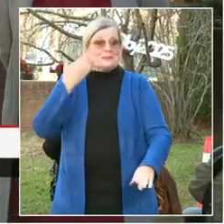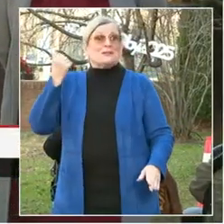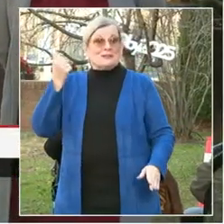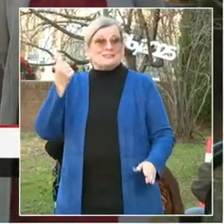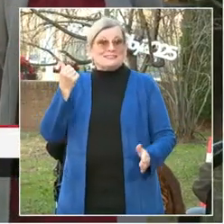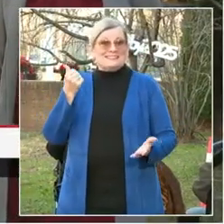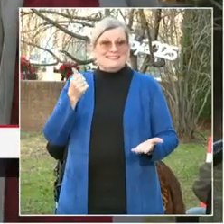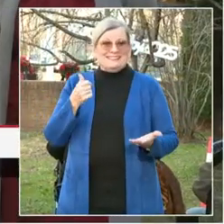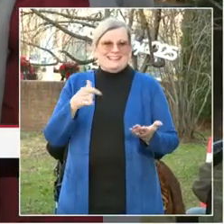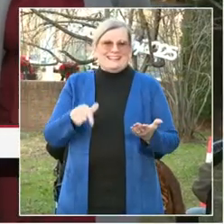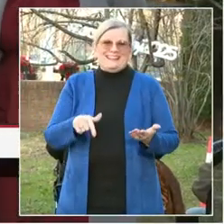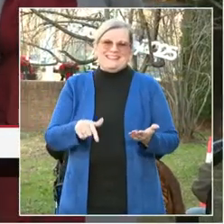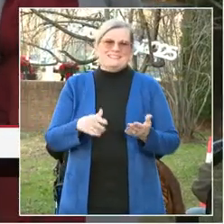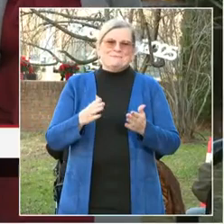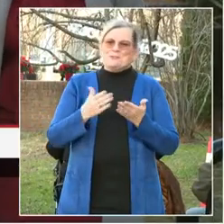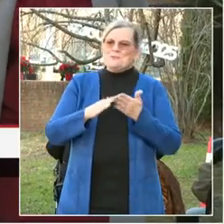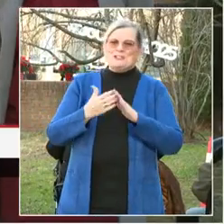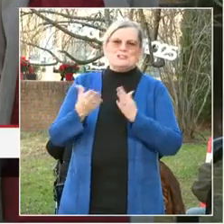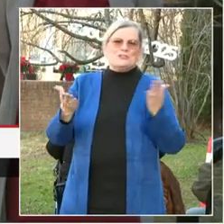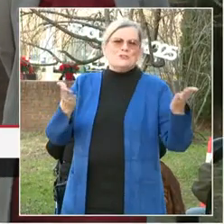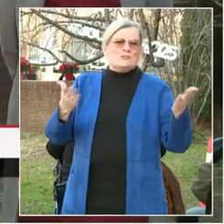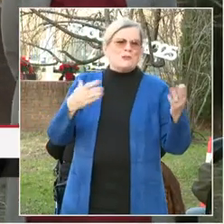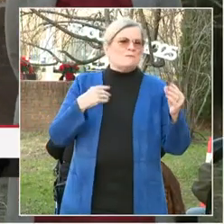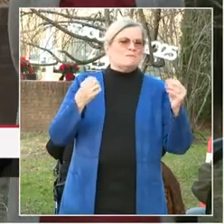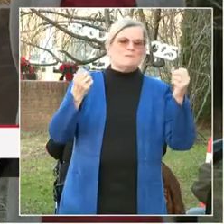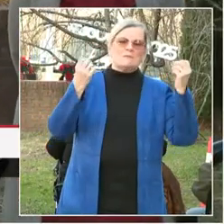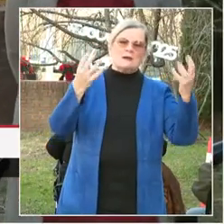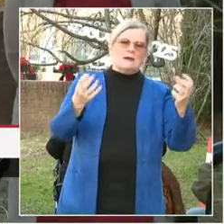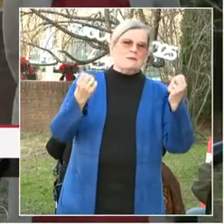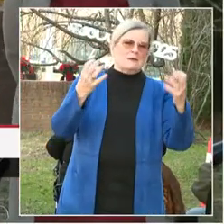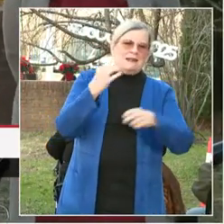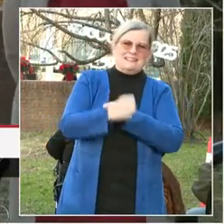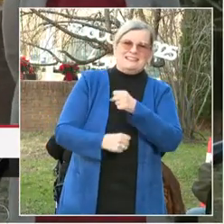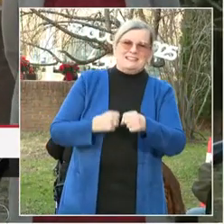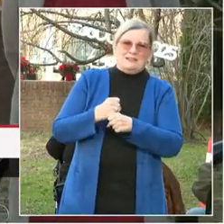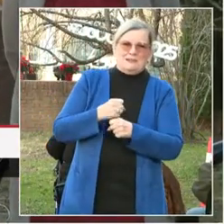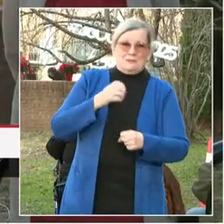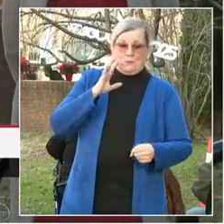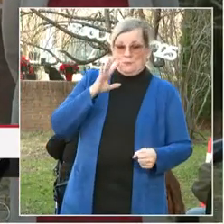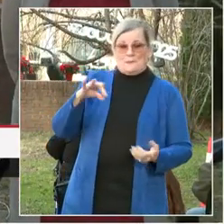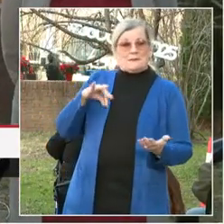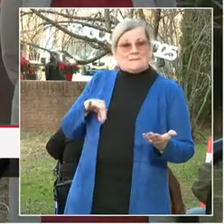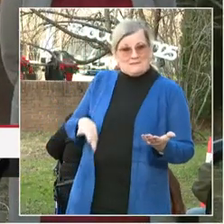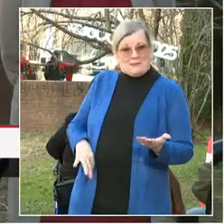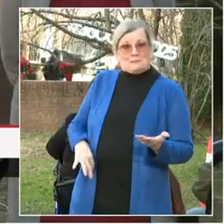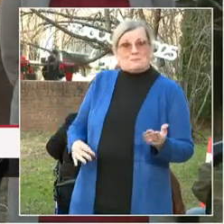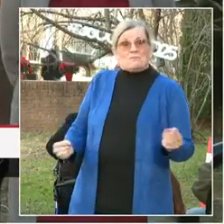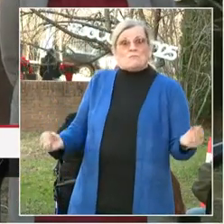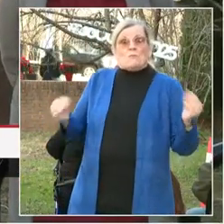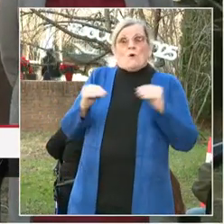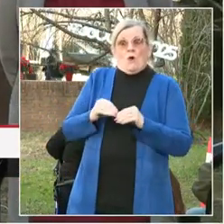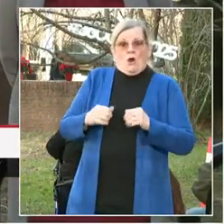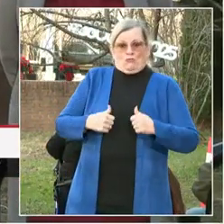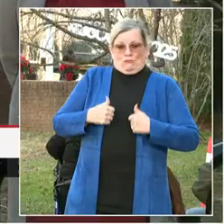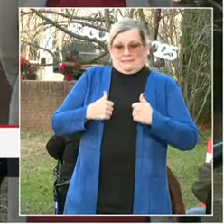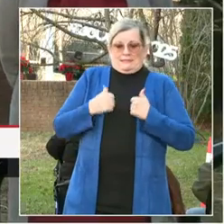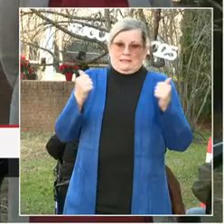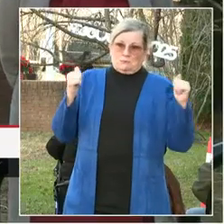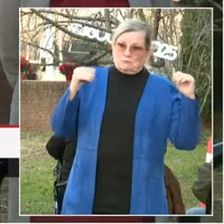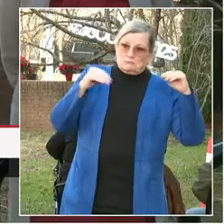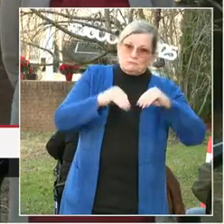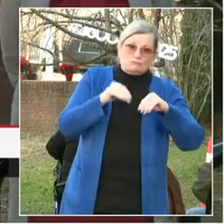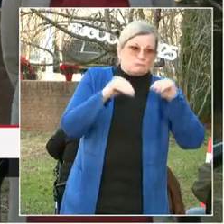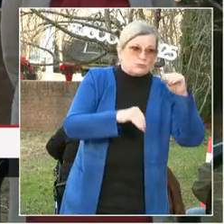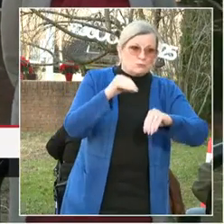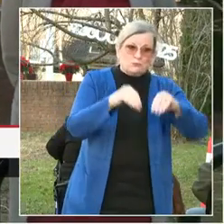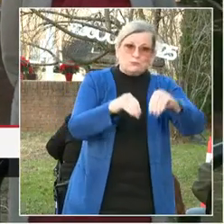they will benefit from having more customers nearby and the vibrancy that those residents will bring to the avenue. We value and we